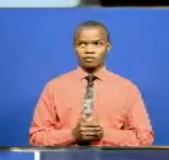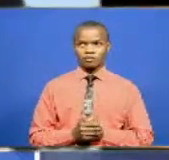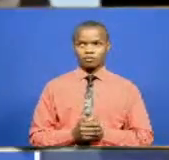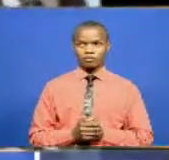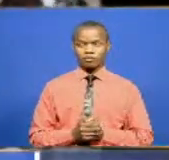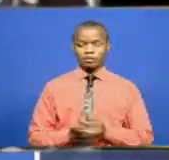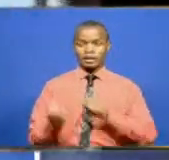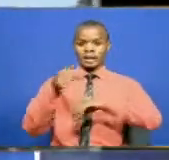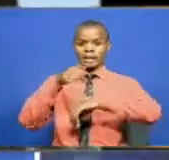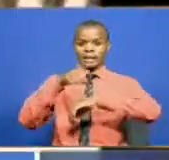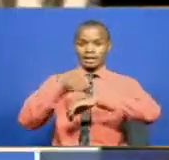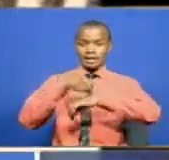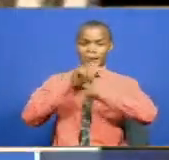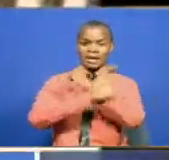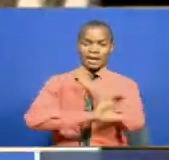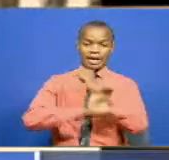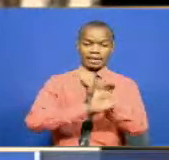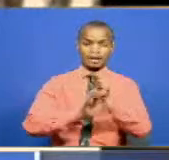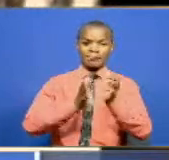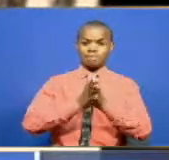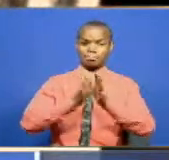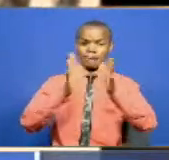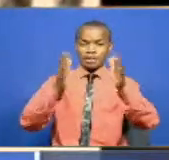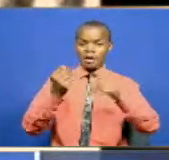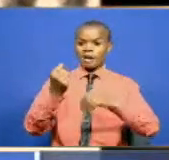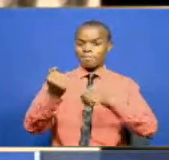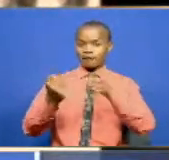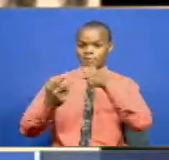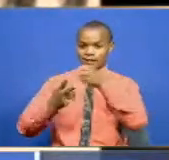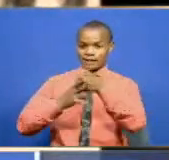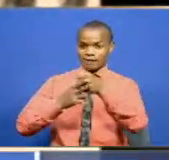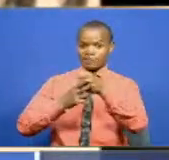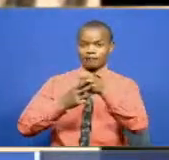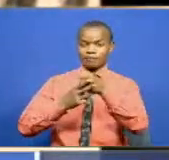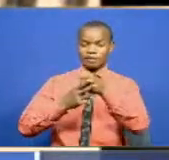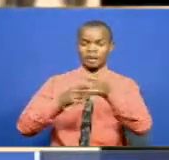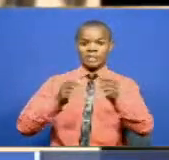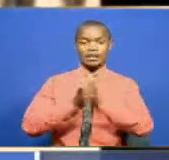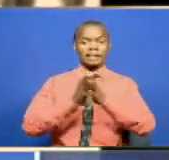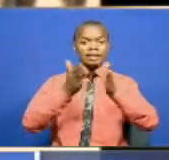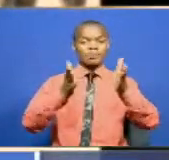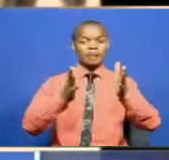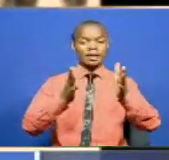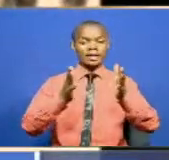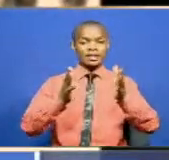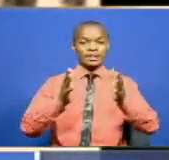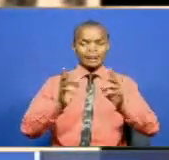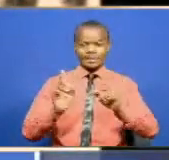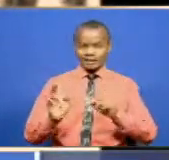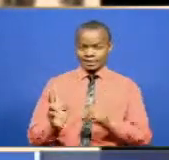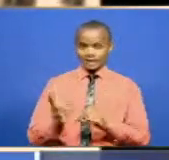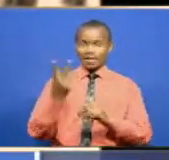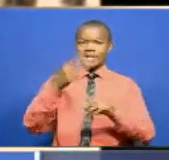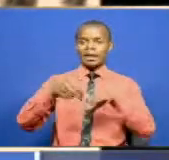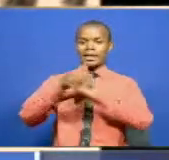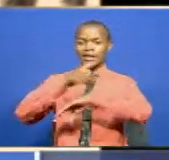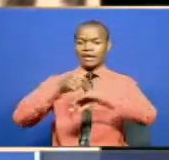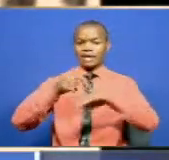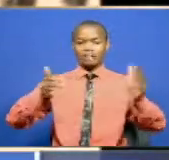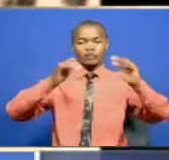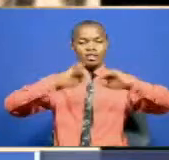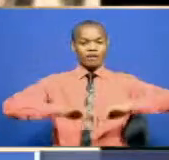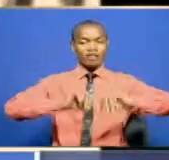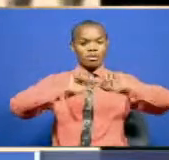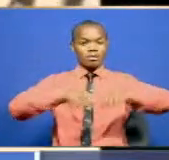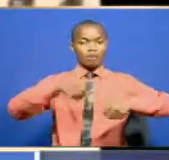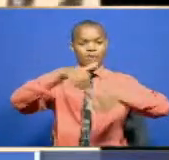Even as the country celebrates the 57th Jamhuri Day celebration, the second national event to be held in the country